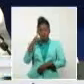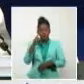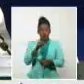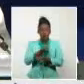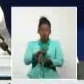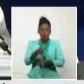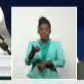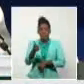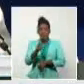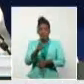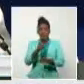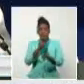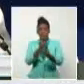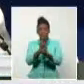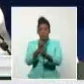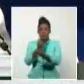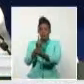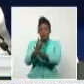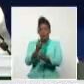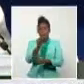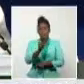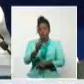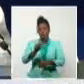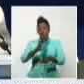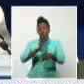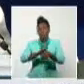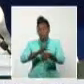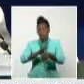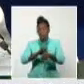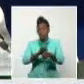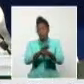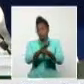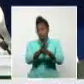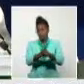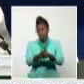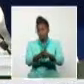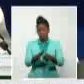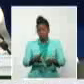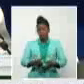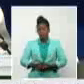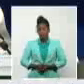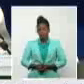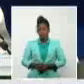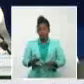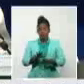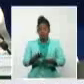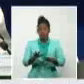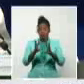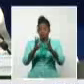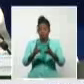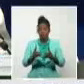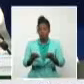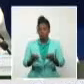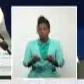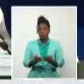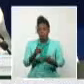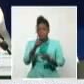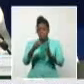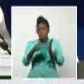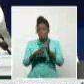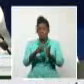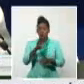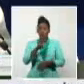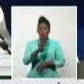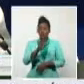1,741, that is 2.7%, have tested positive. The 12 cases confirmed yesterday